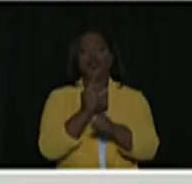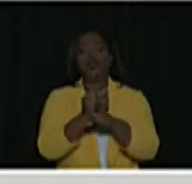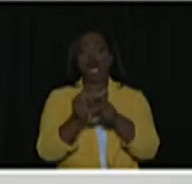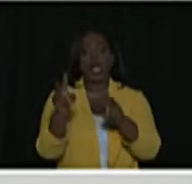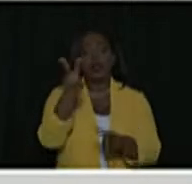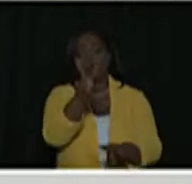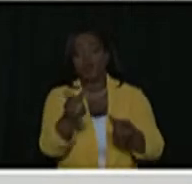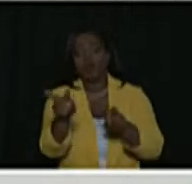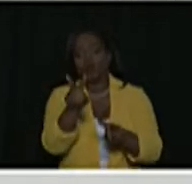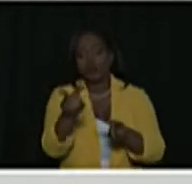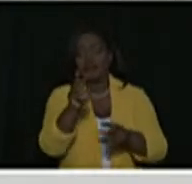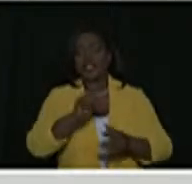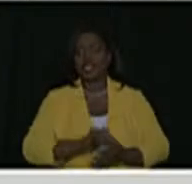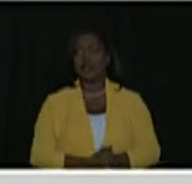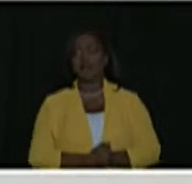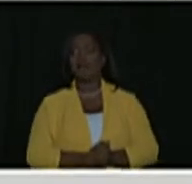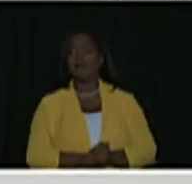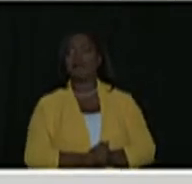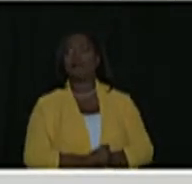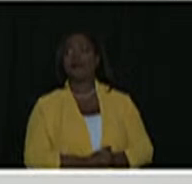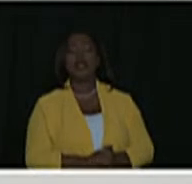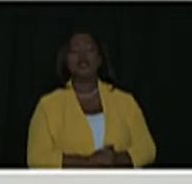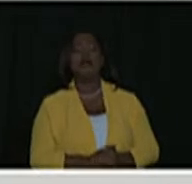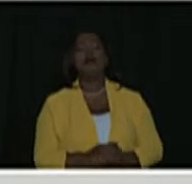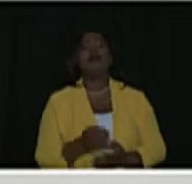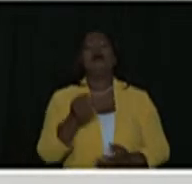Gage Gray. And Dr. Kai Morgan, no doubt